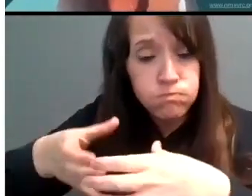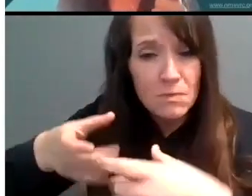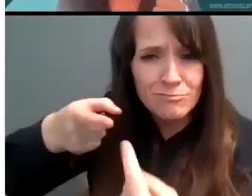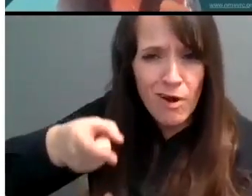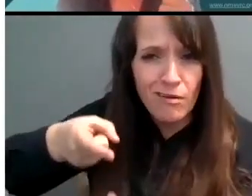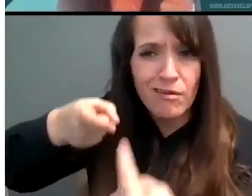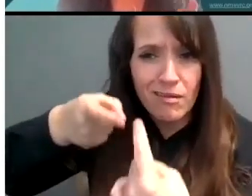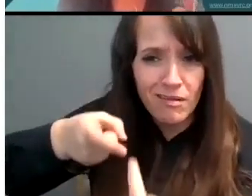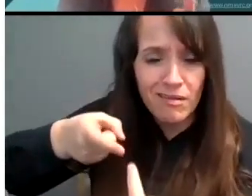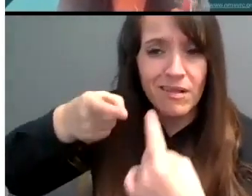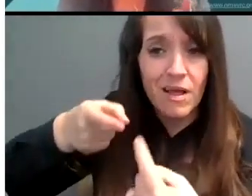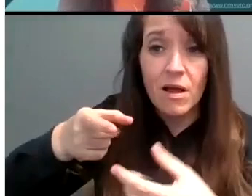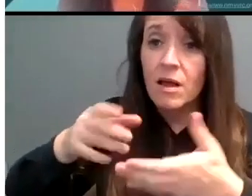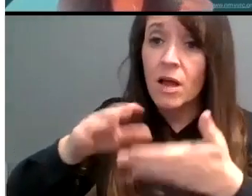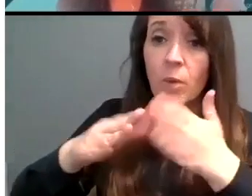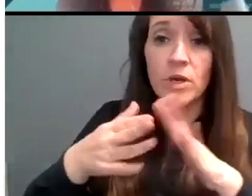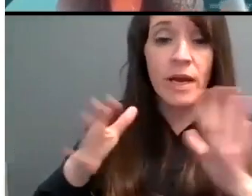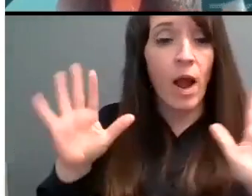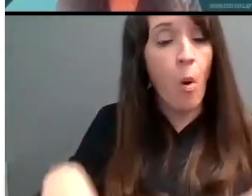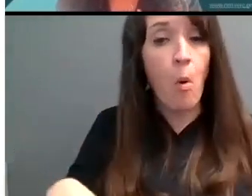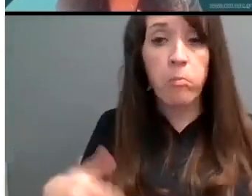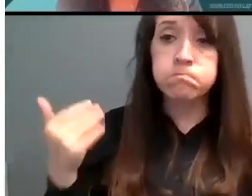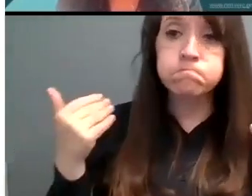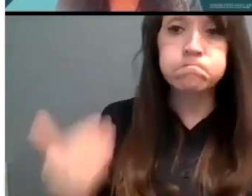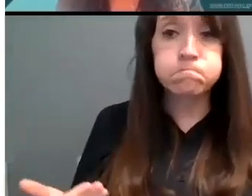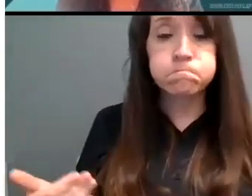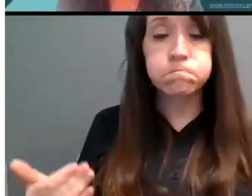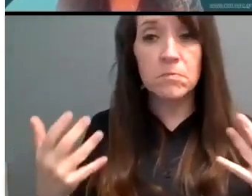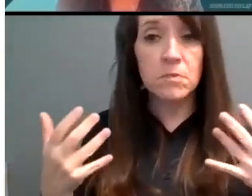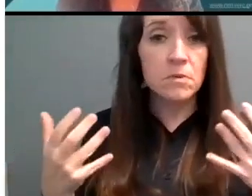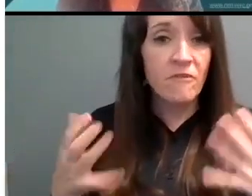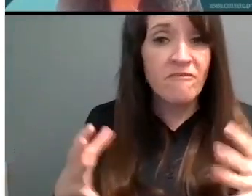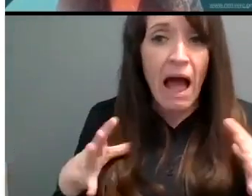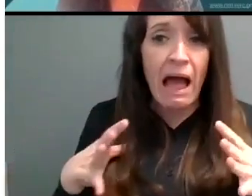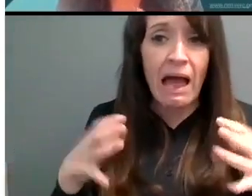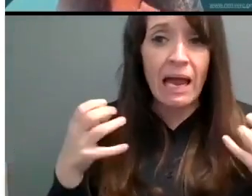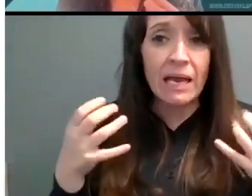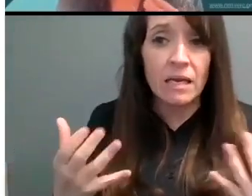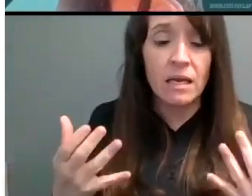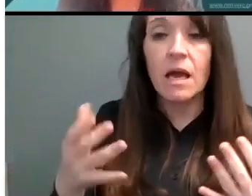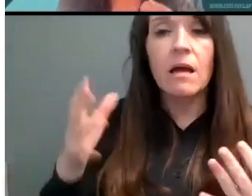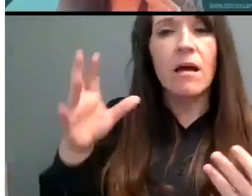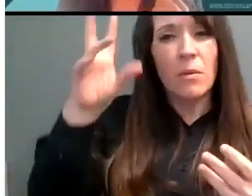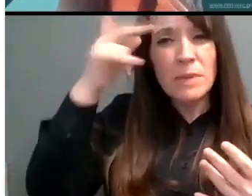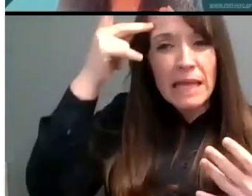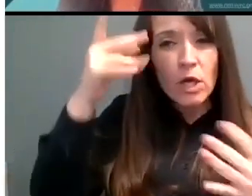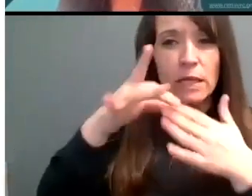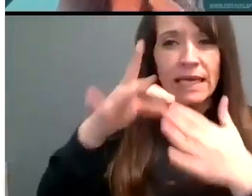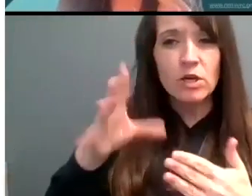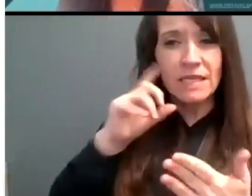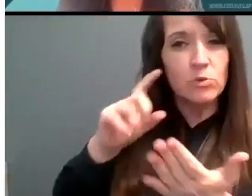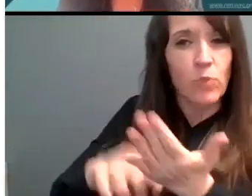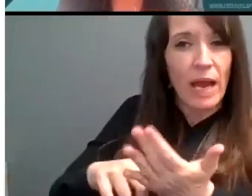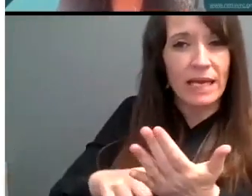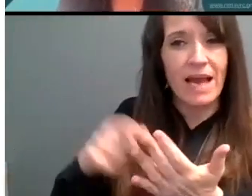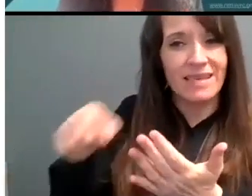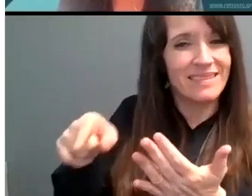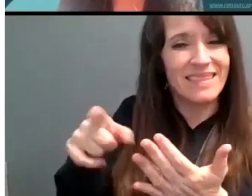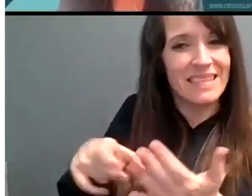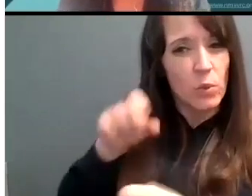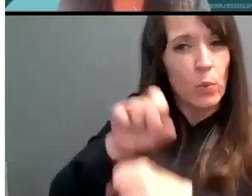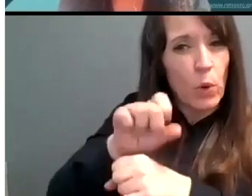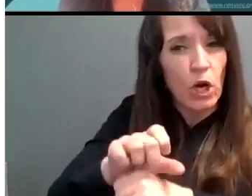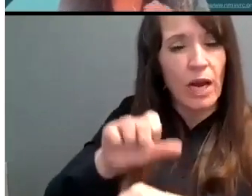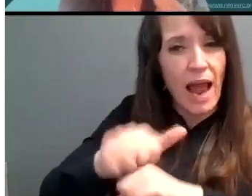move on with, because you don't move on, you move with. And that a lot of work needs to be done to kind of continue to